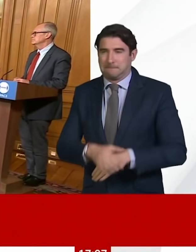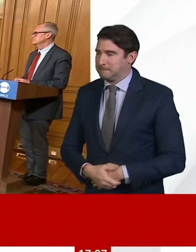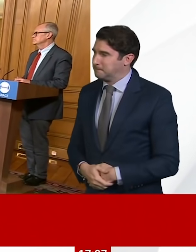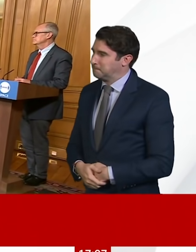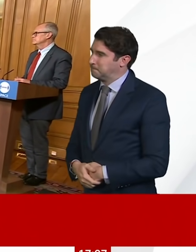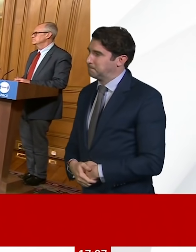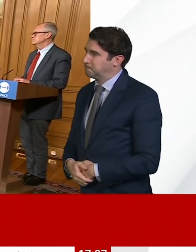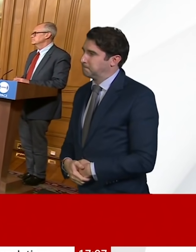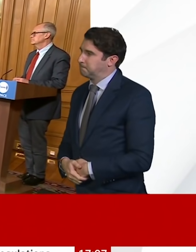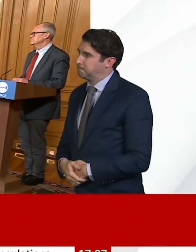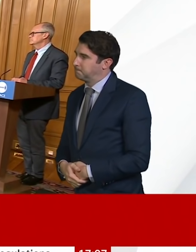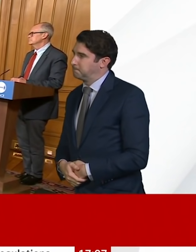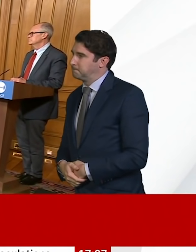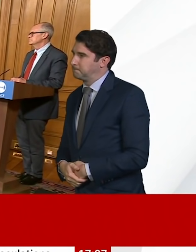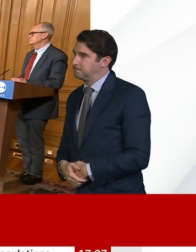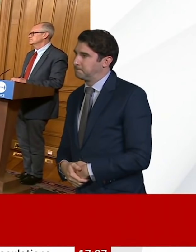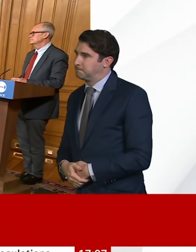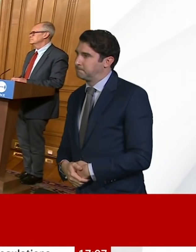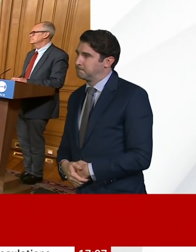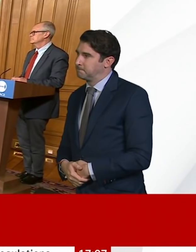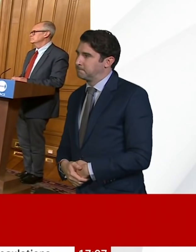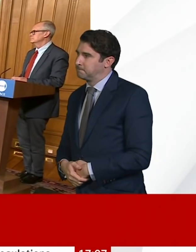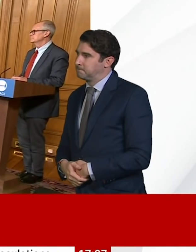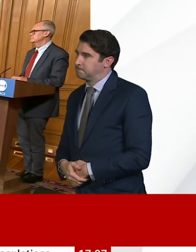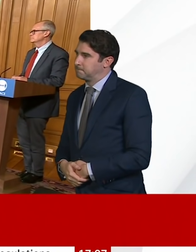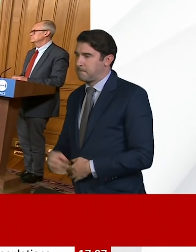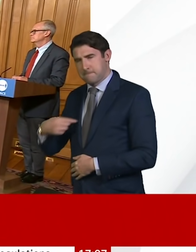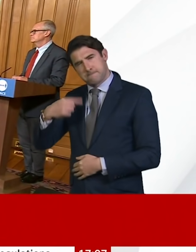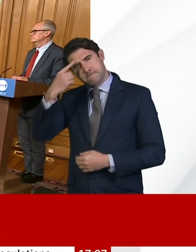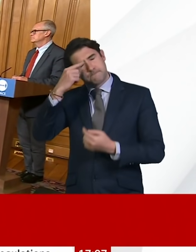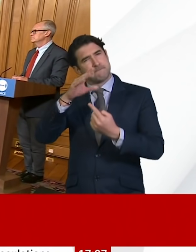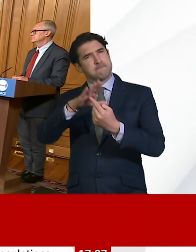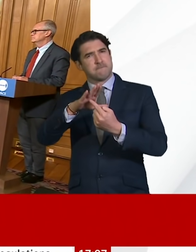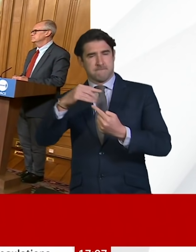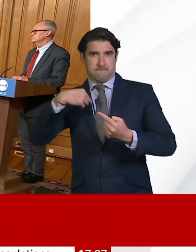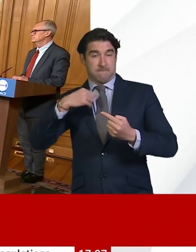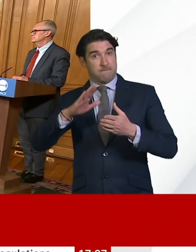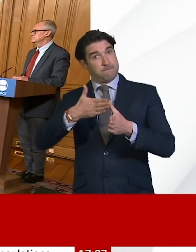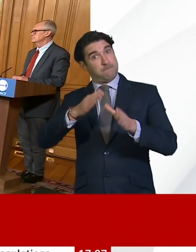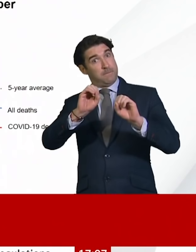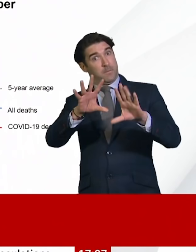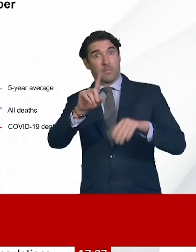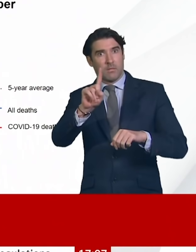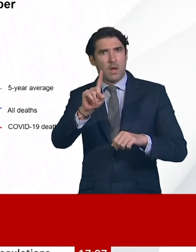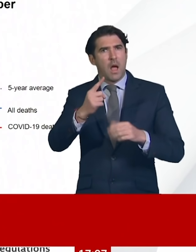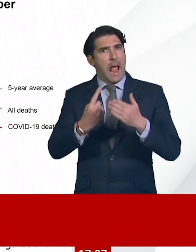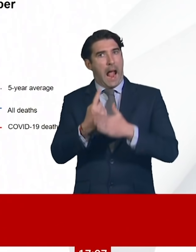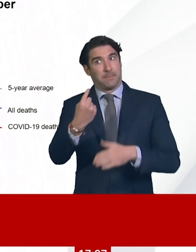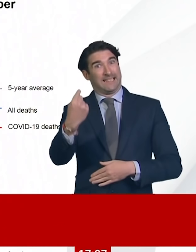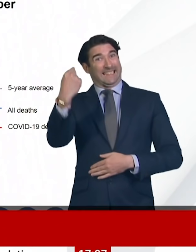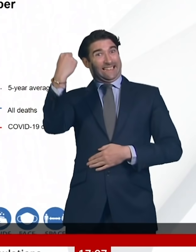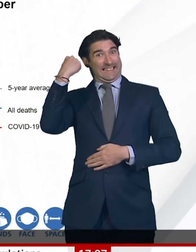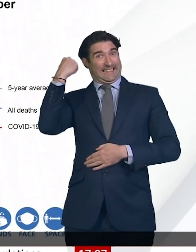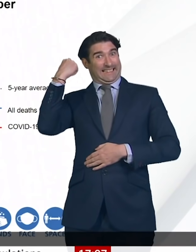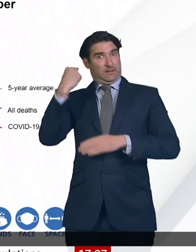back over what happened in the first wave of this pandemic in the UK. And these are the Office for National Statistics data,